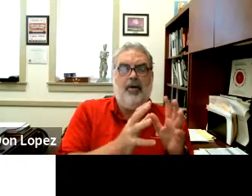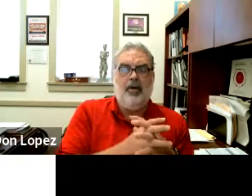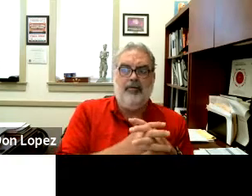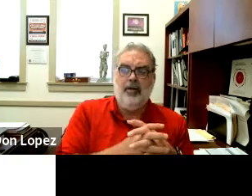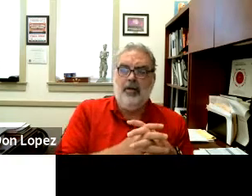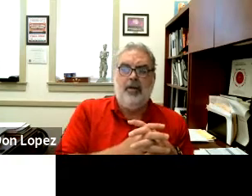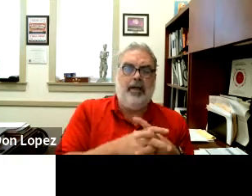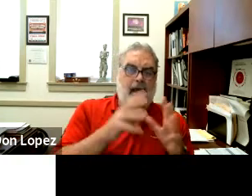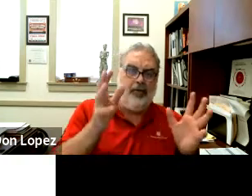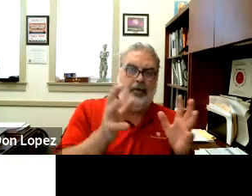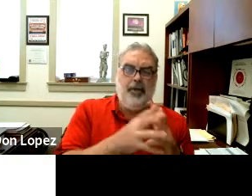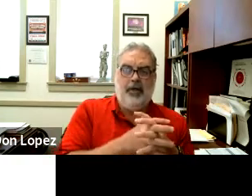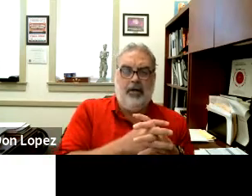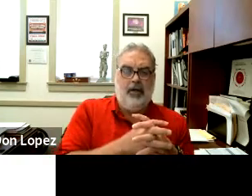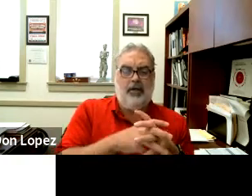that are not part of